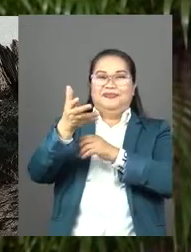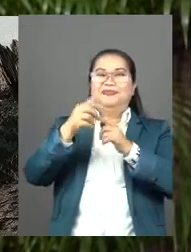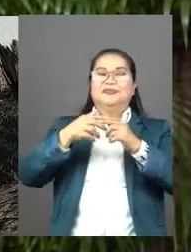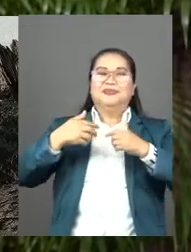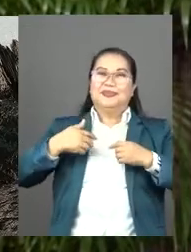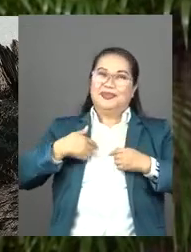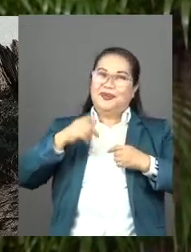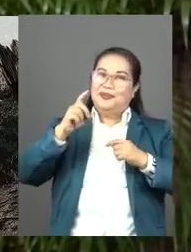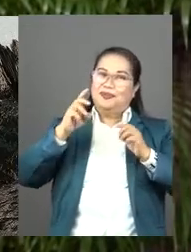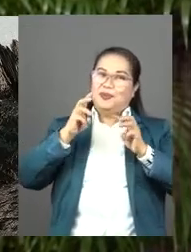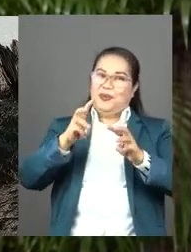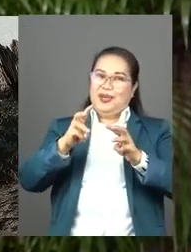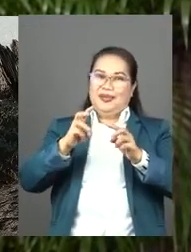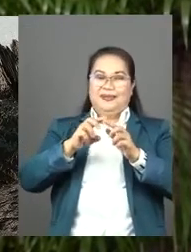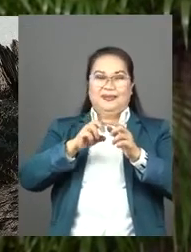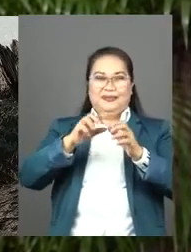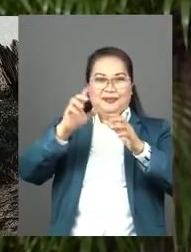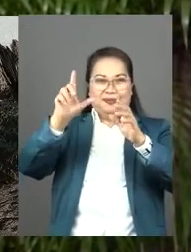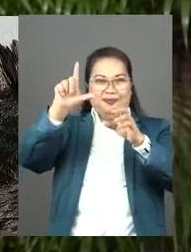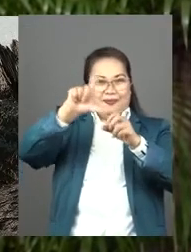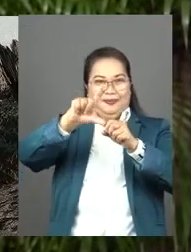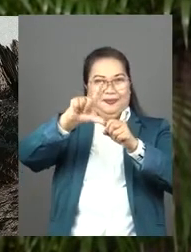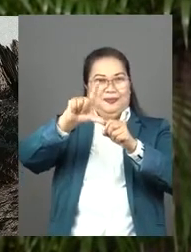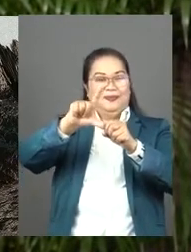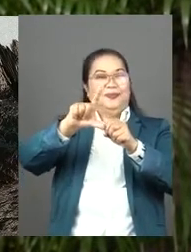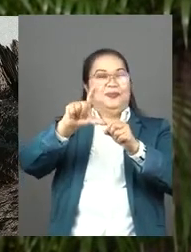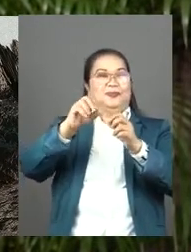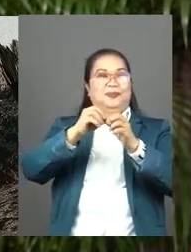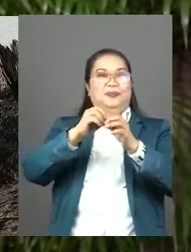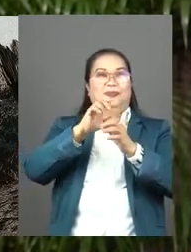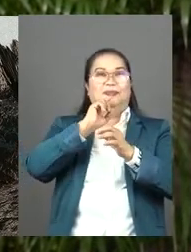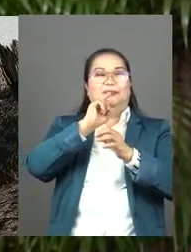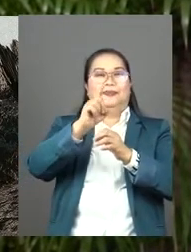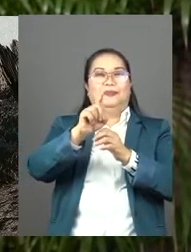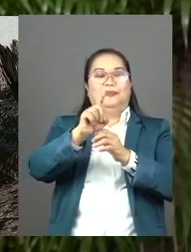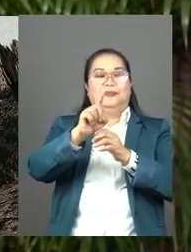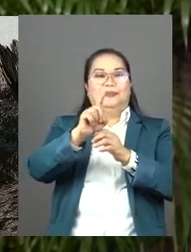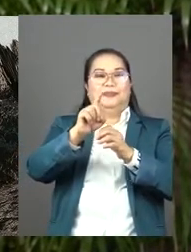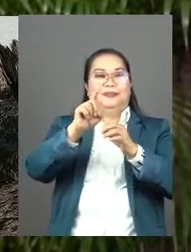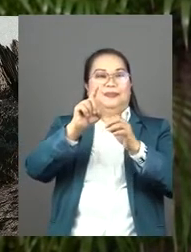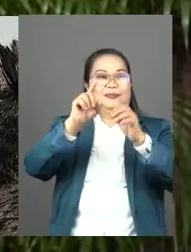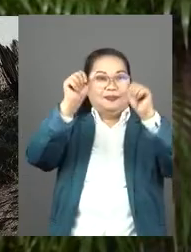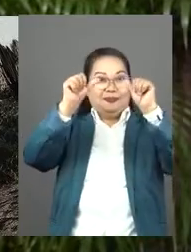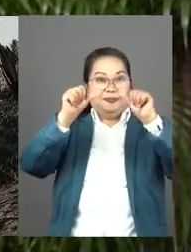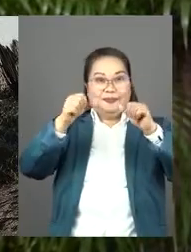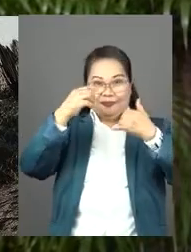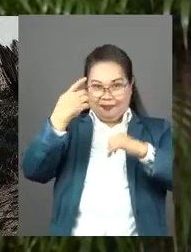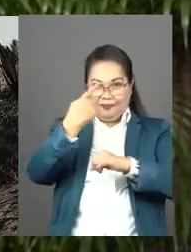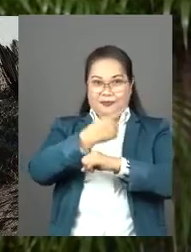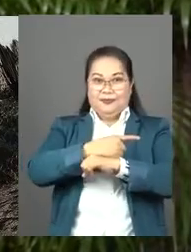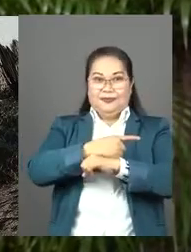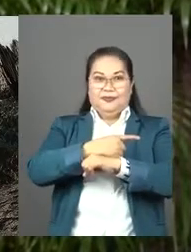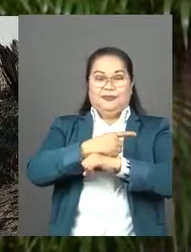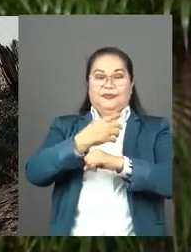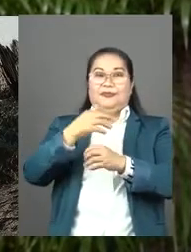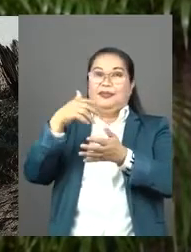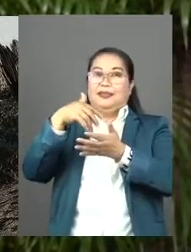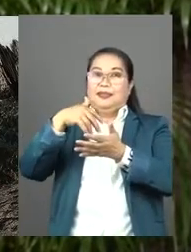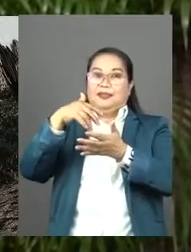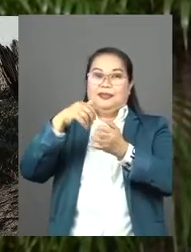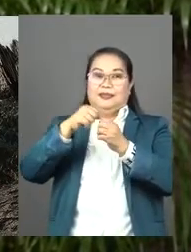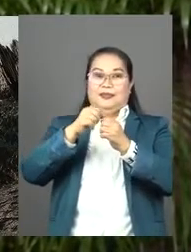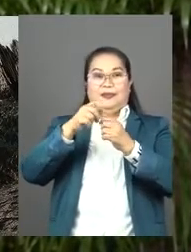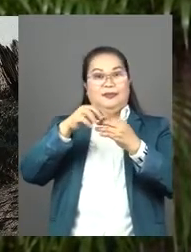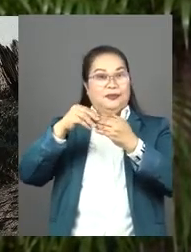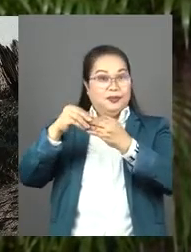there is a way to download the bulletin for today and, of course, the study guide for those